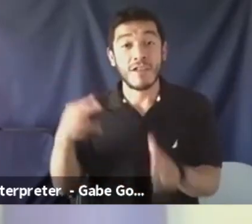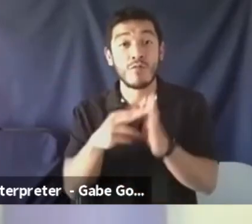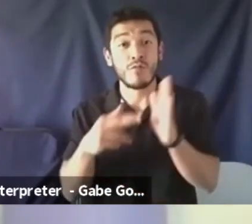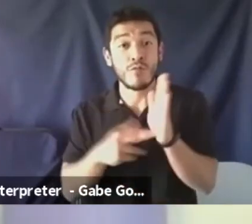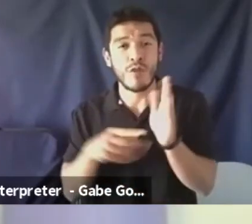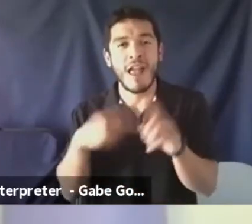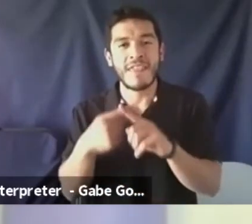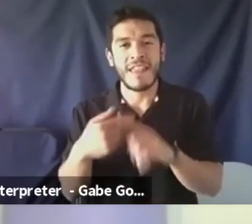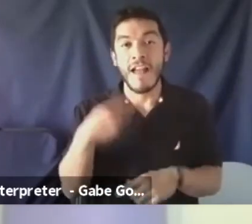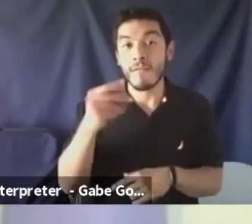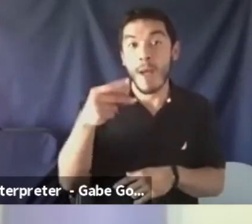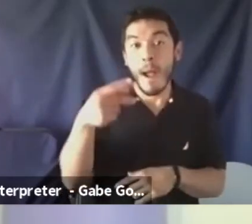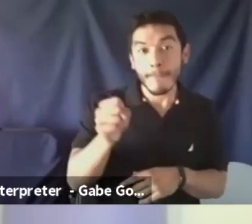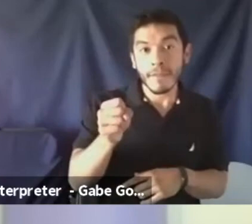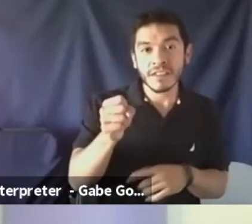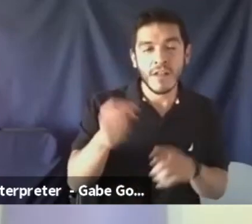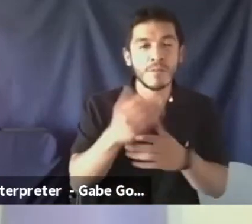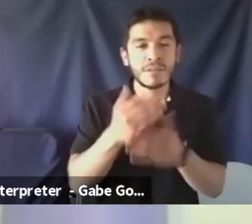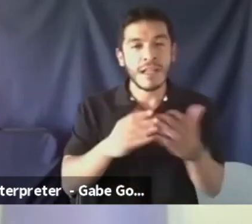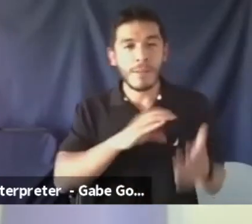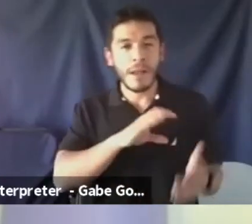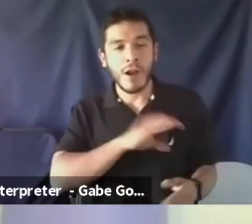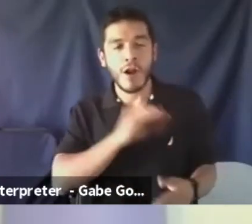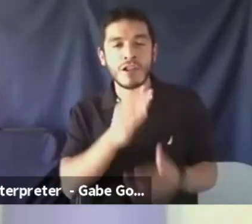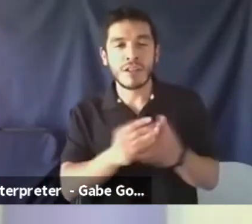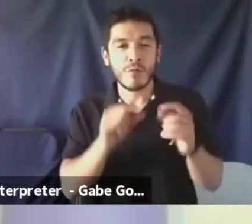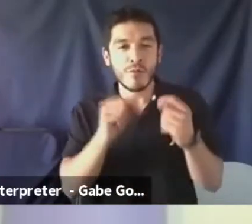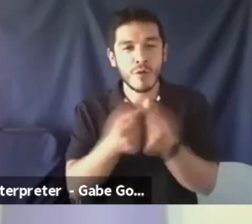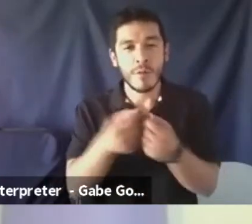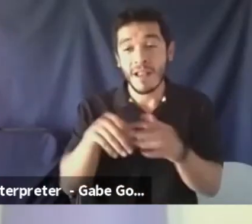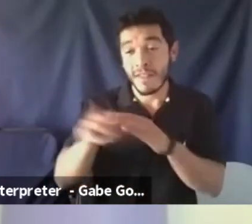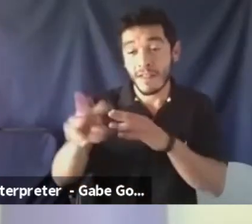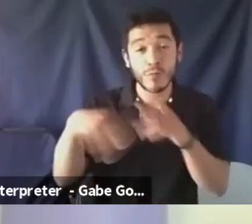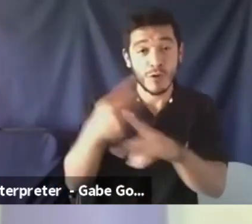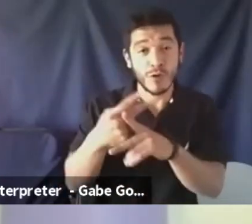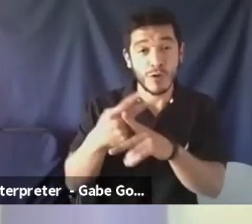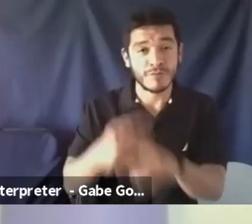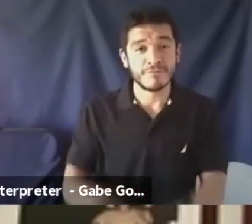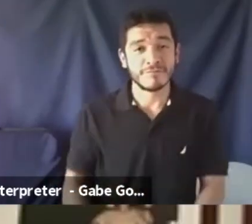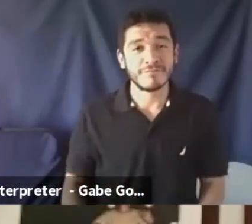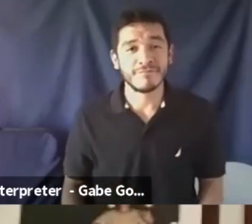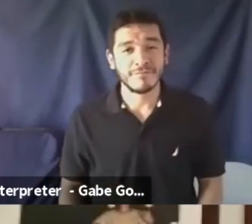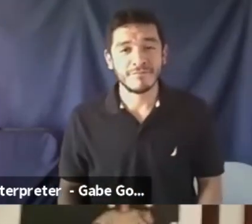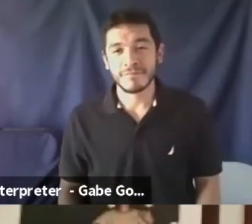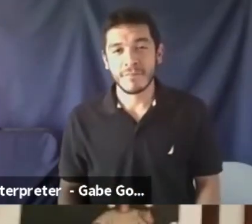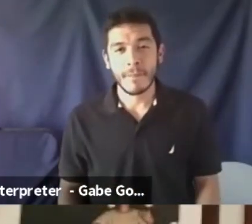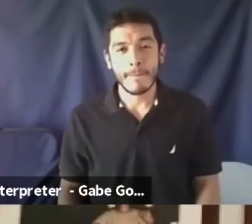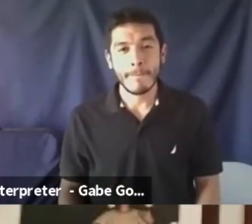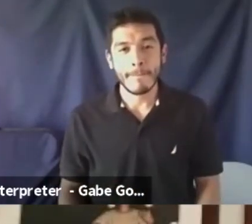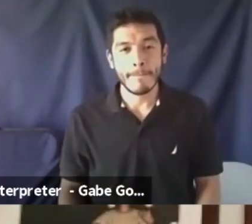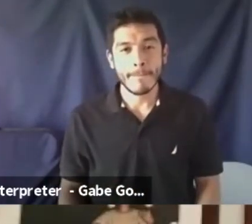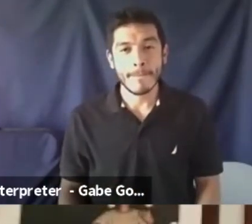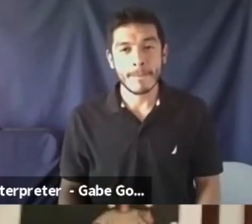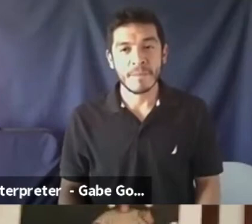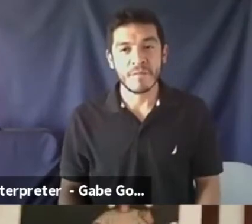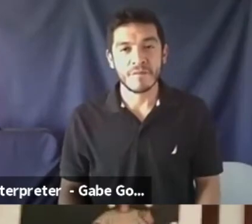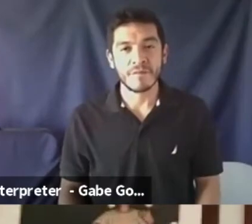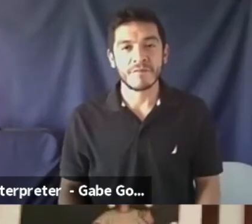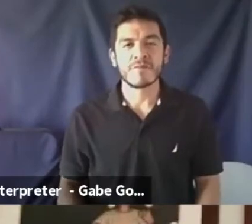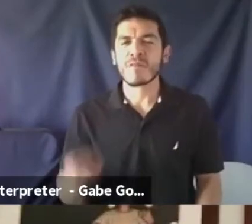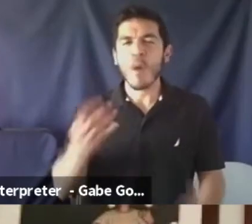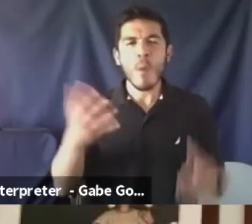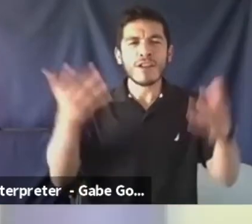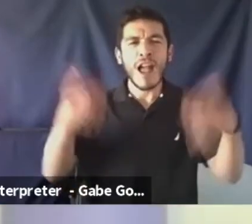have pops, with certain characters or certain groups within this world. So what's going to happen to all these fabulous